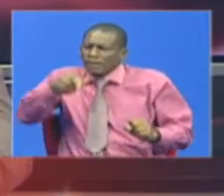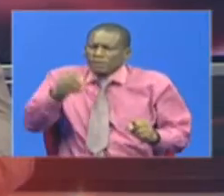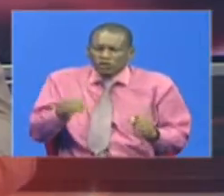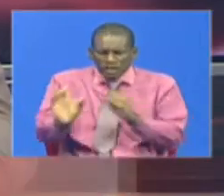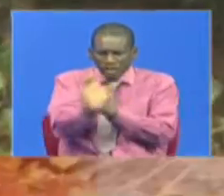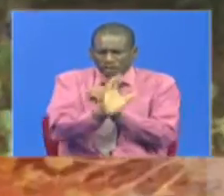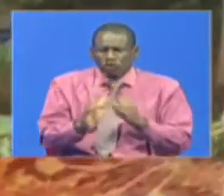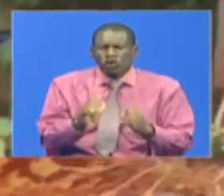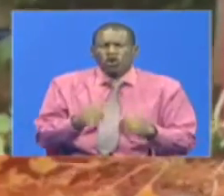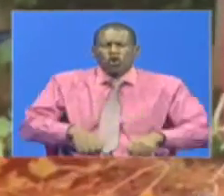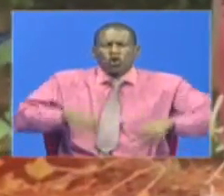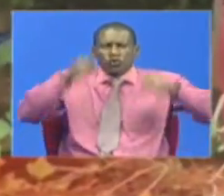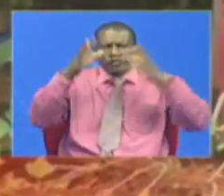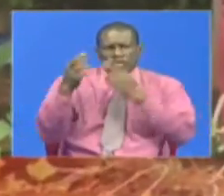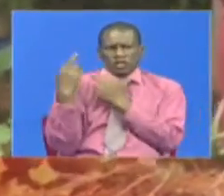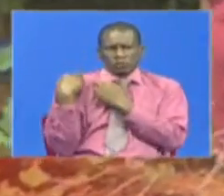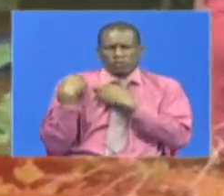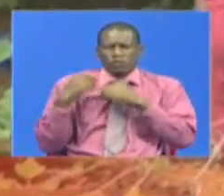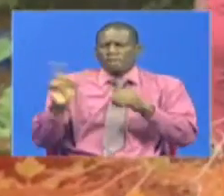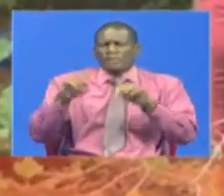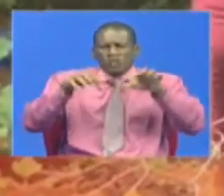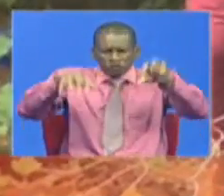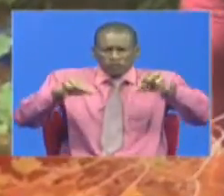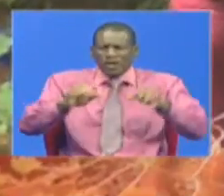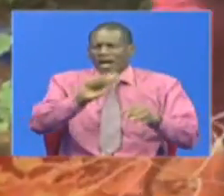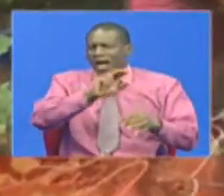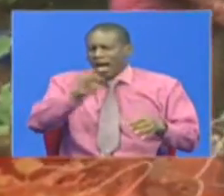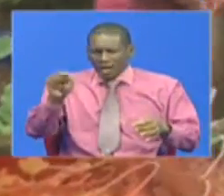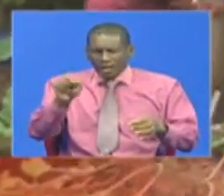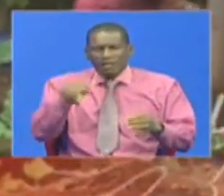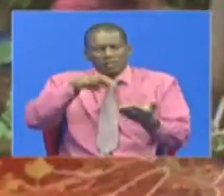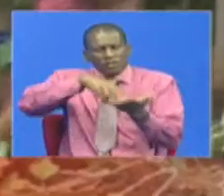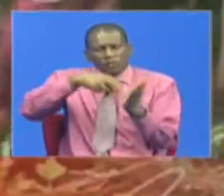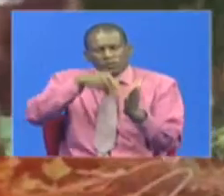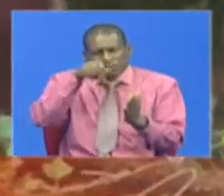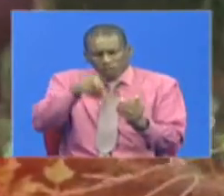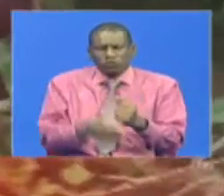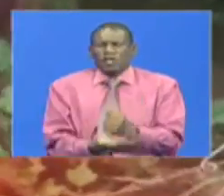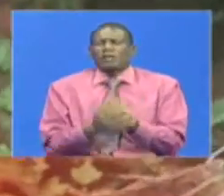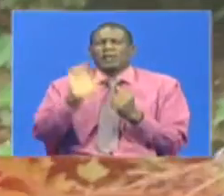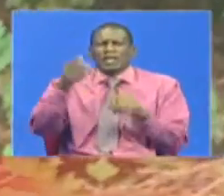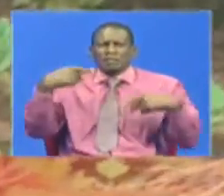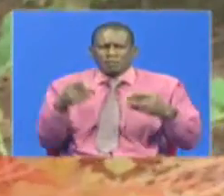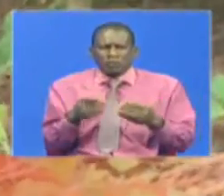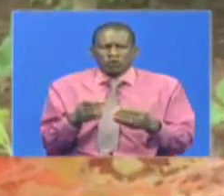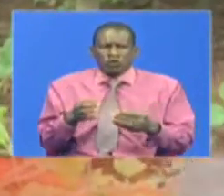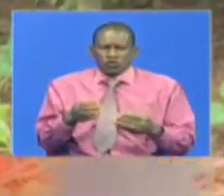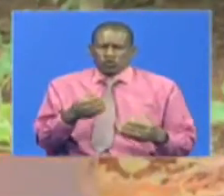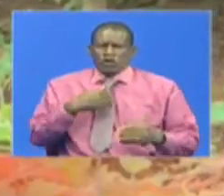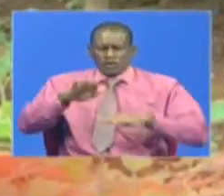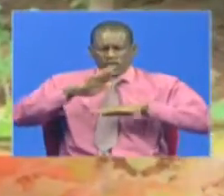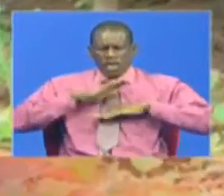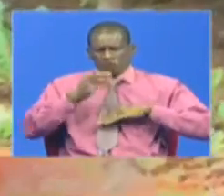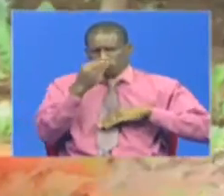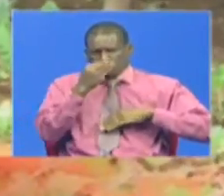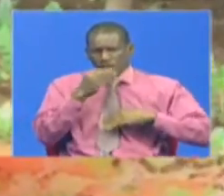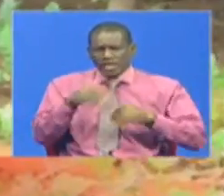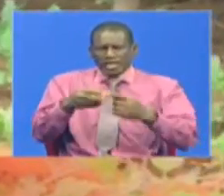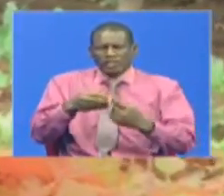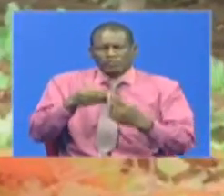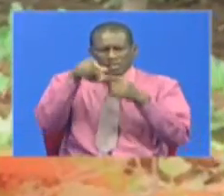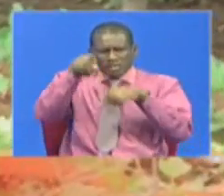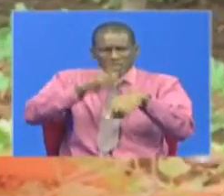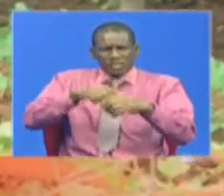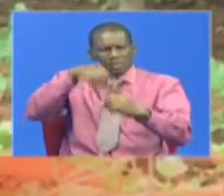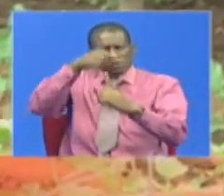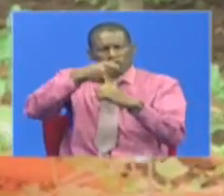afisa msimamizi katika Wizara ya Kilimo Ann Nyaga, mradi huu utawezesha Kenya kujaza kapu la chakula nchini, hasa wakati huu wa kukabiliana